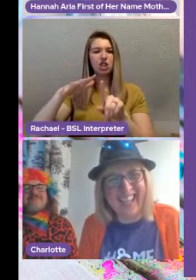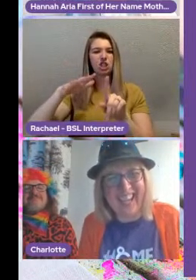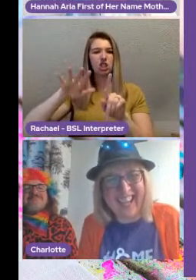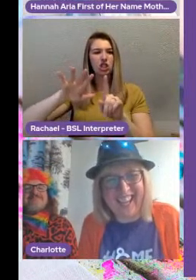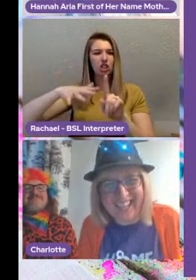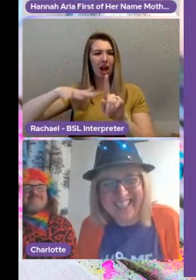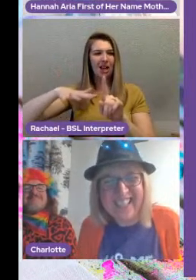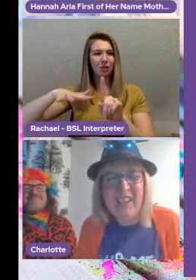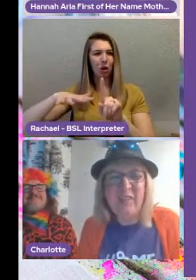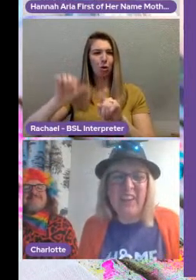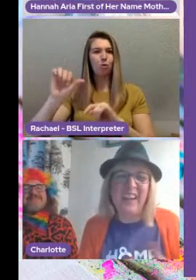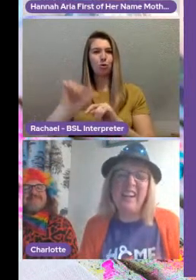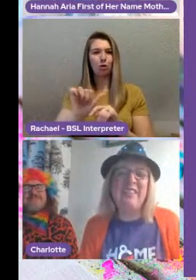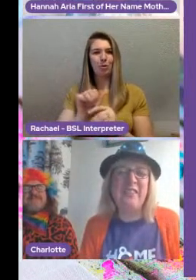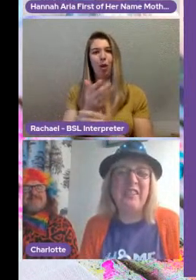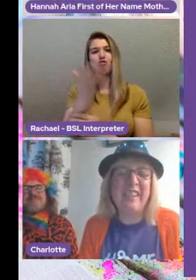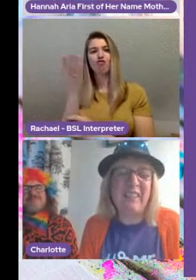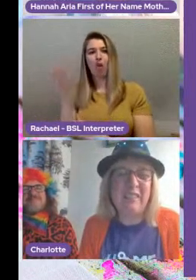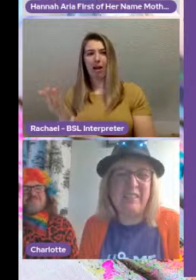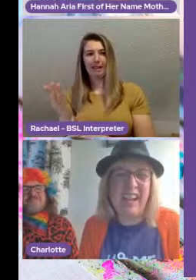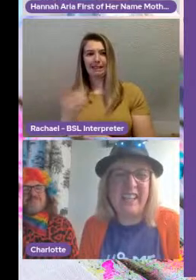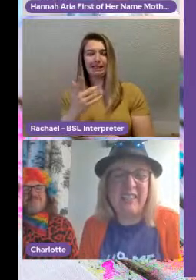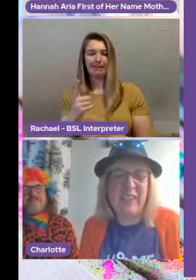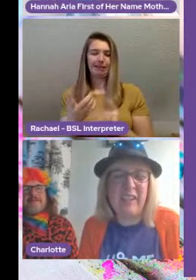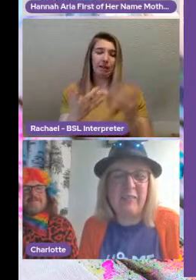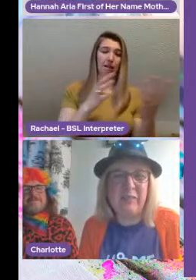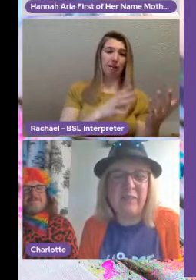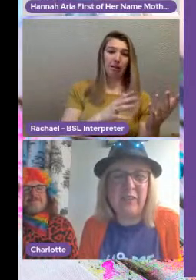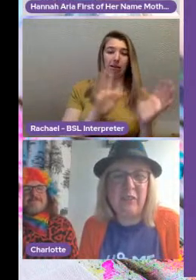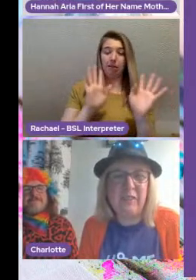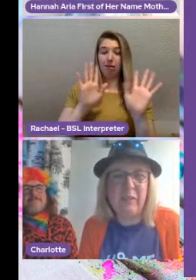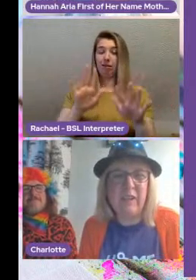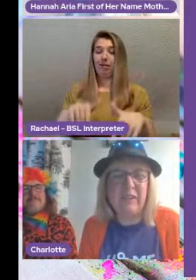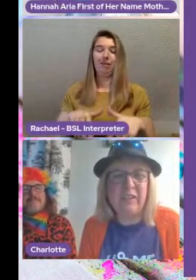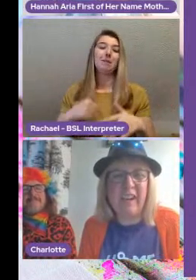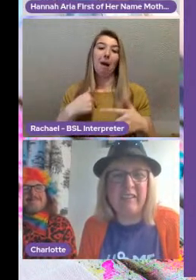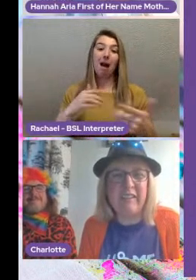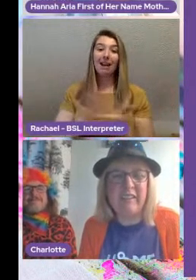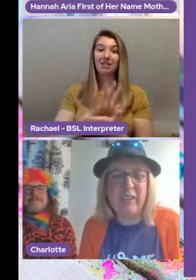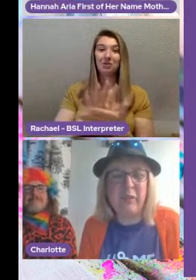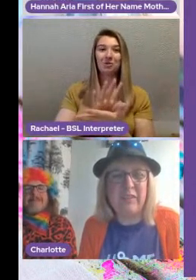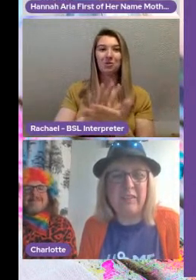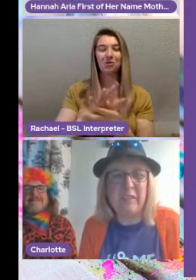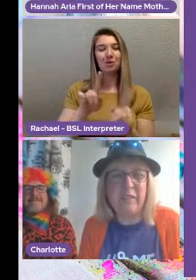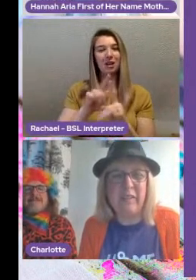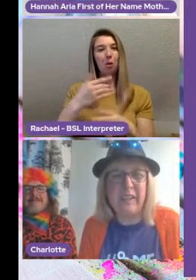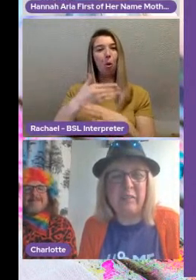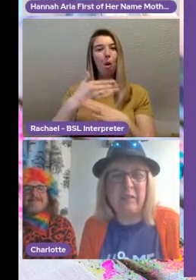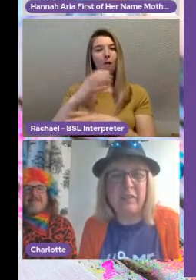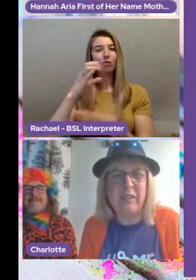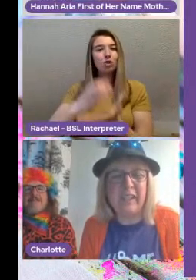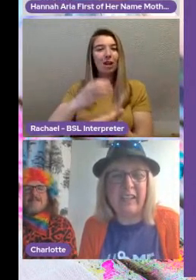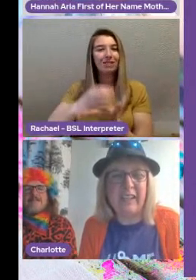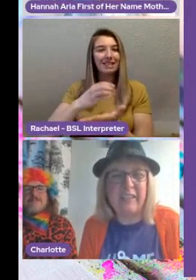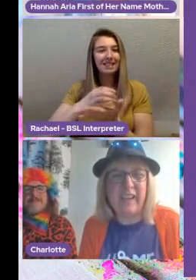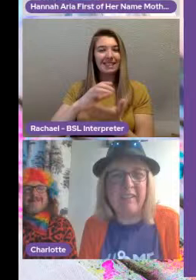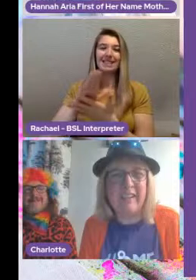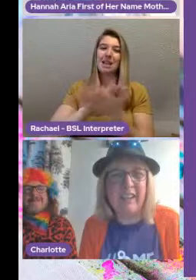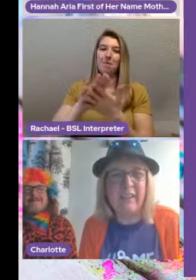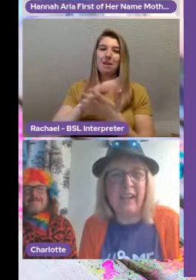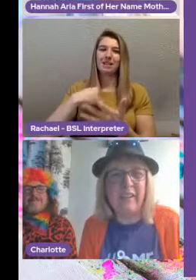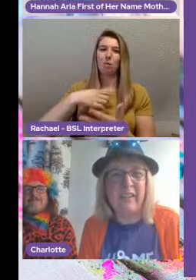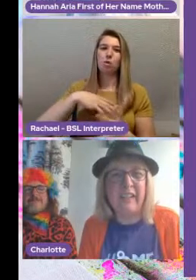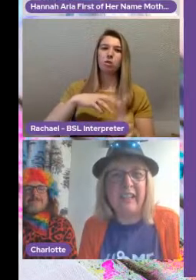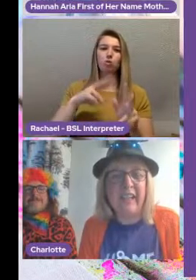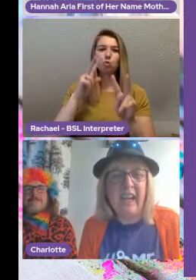right, but I enjoyed it. It was great because I obviously, I work for a charity, so I wanted to do something that was looking like a